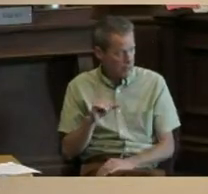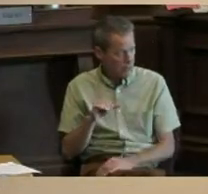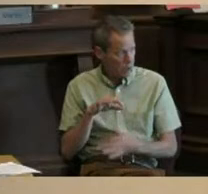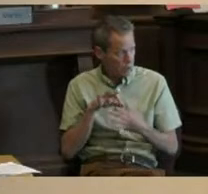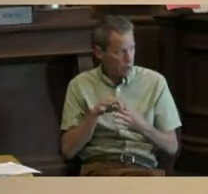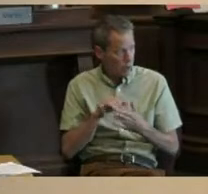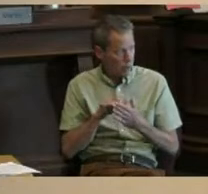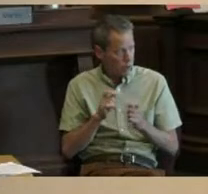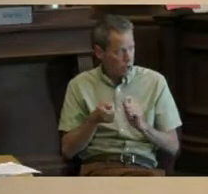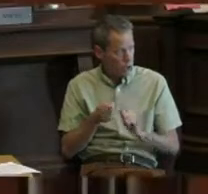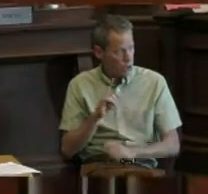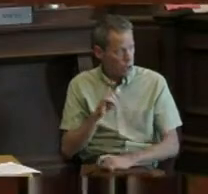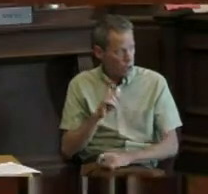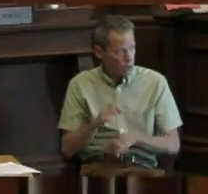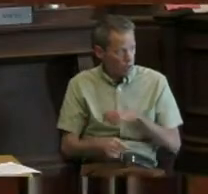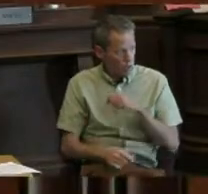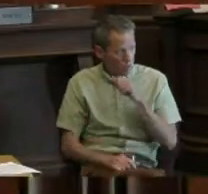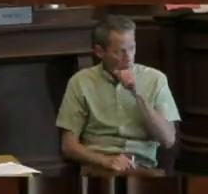regarding this change?